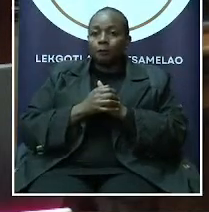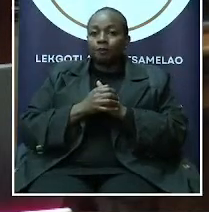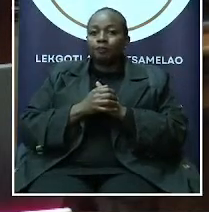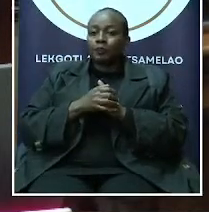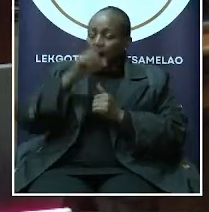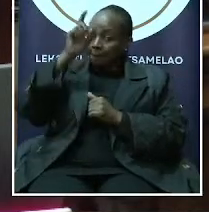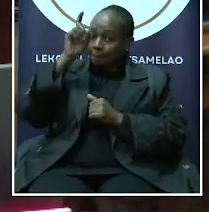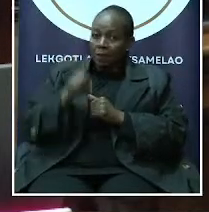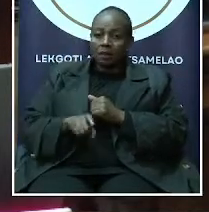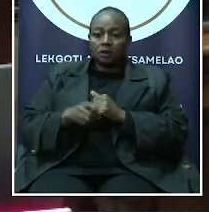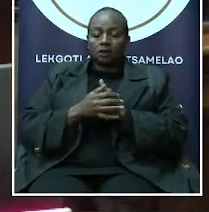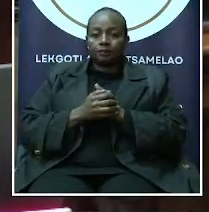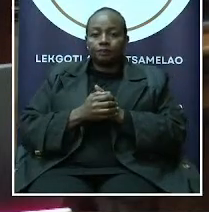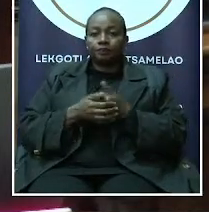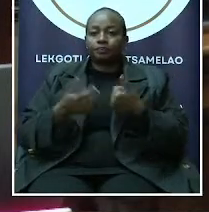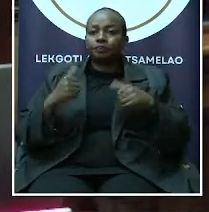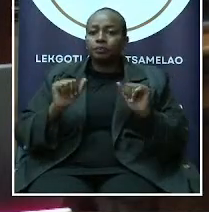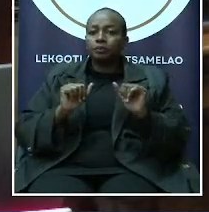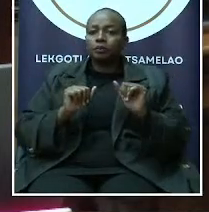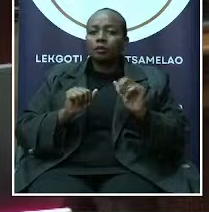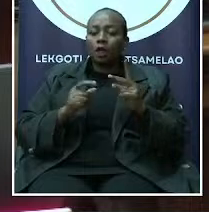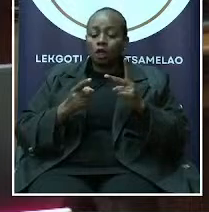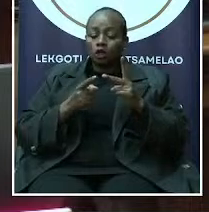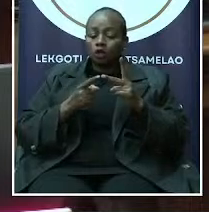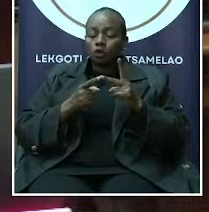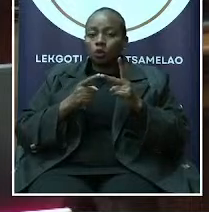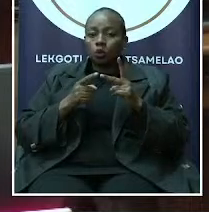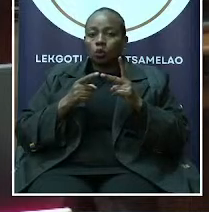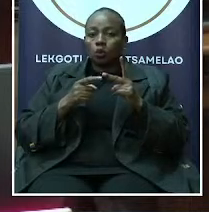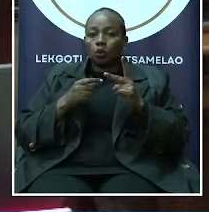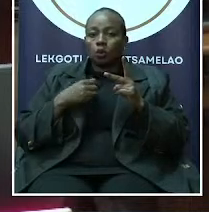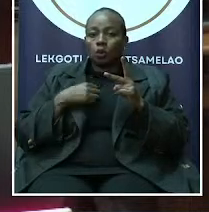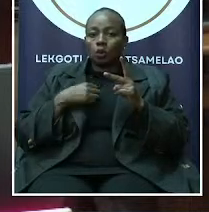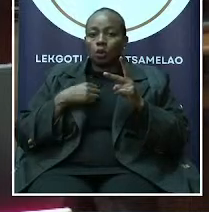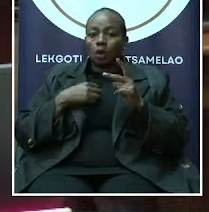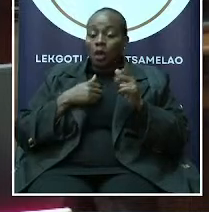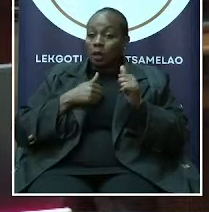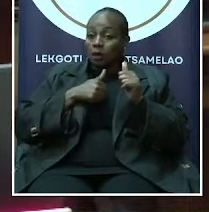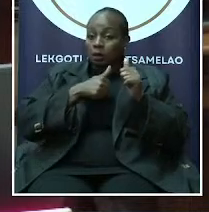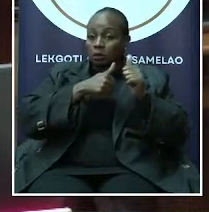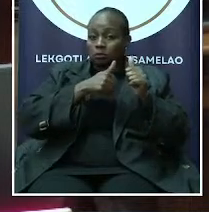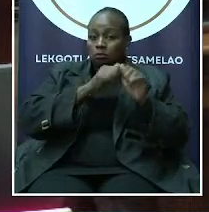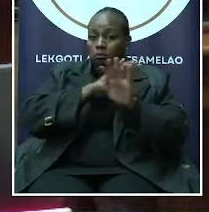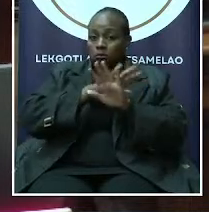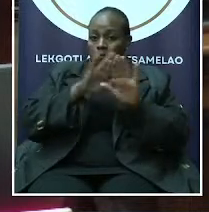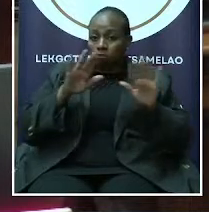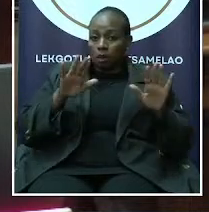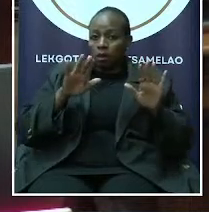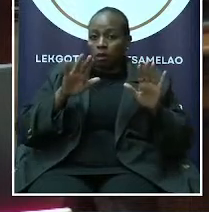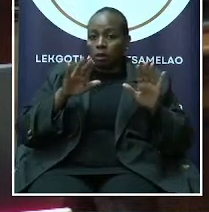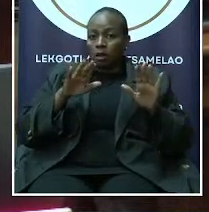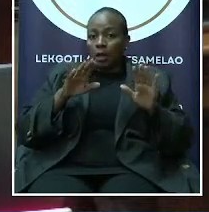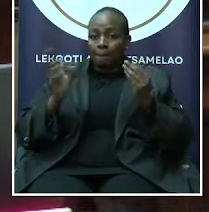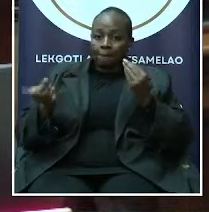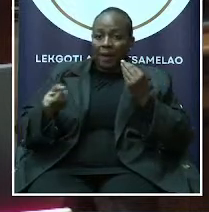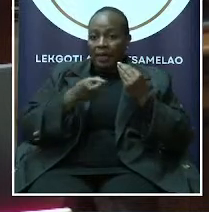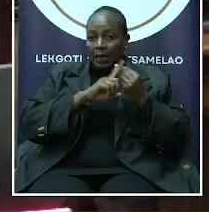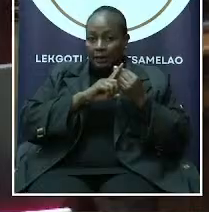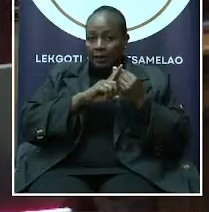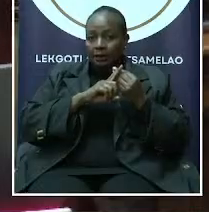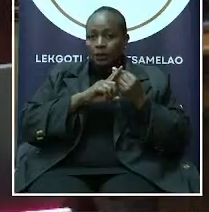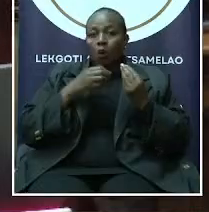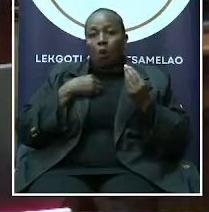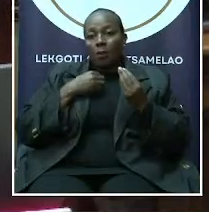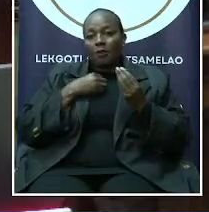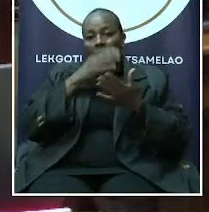must. Secondly, there will be non-compliance may result in penalties or